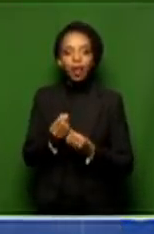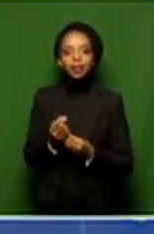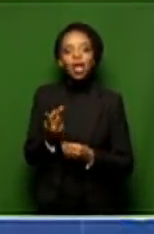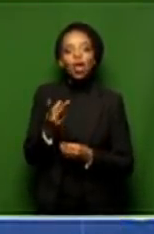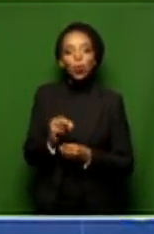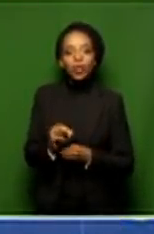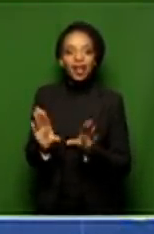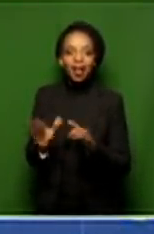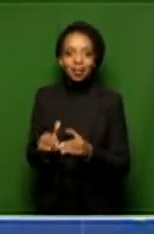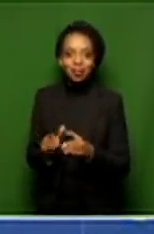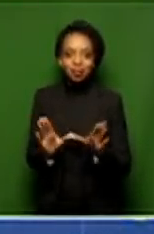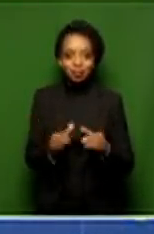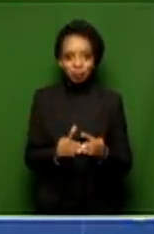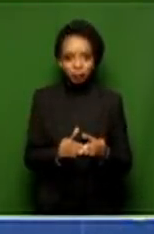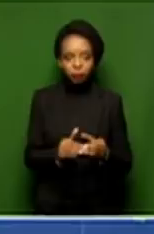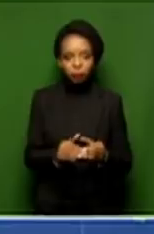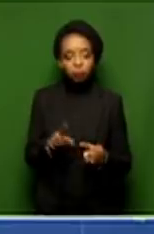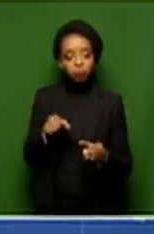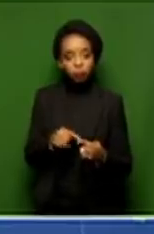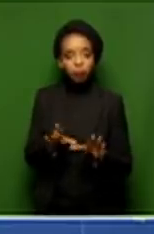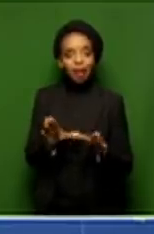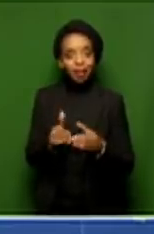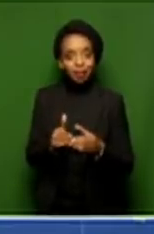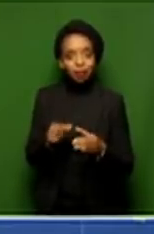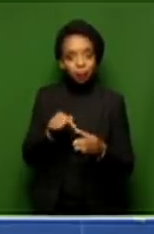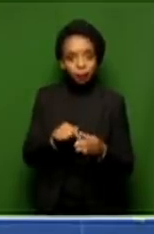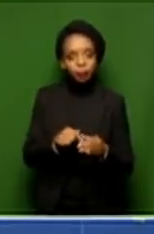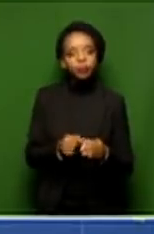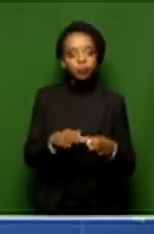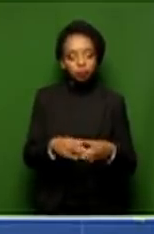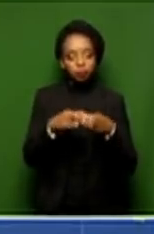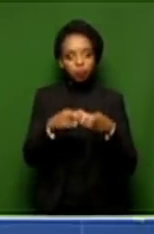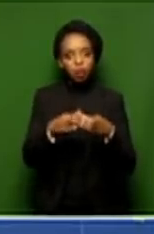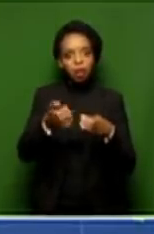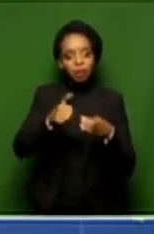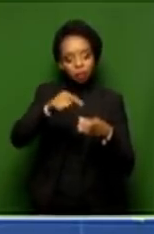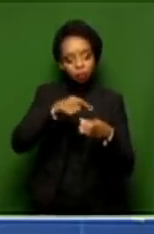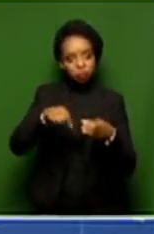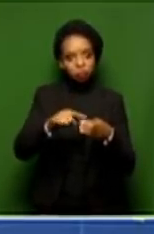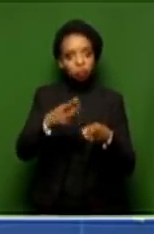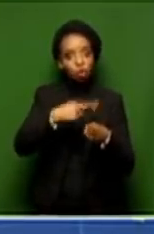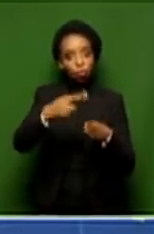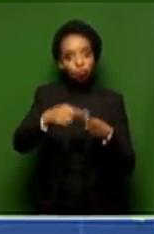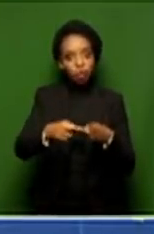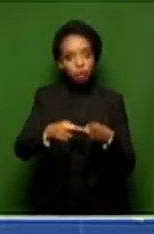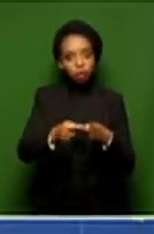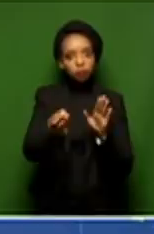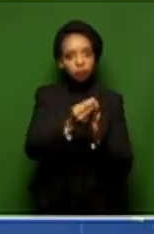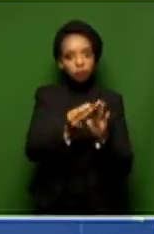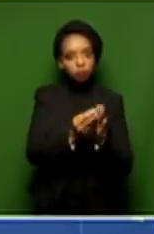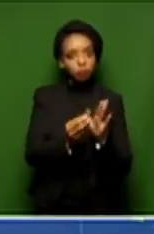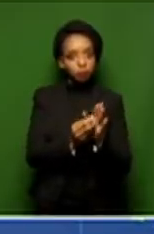those clusters, we just take the clusters and we cast away the results. And when we start getting results in this